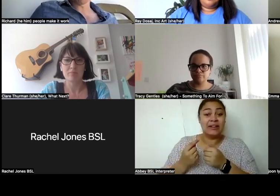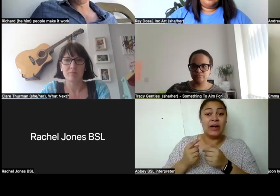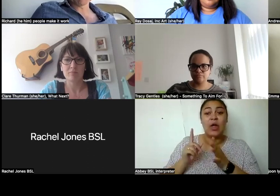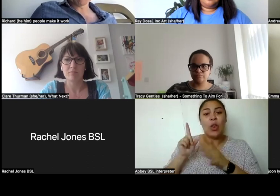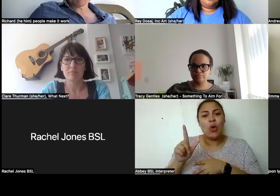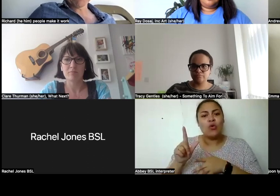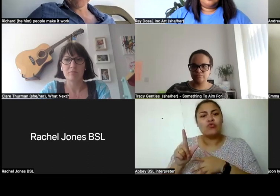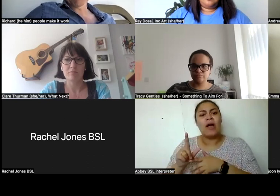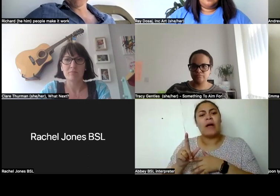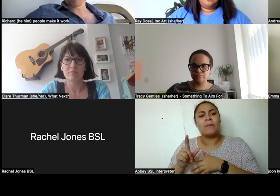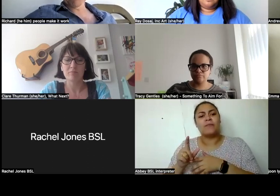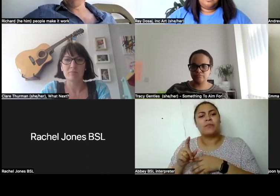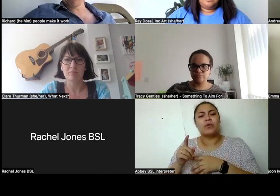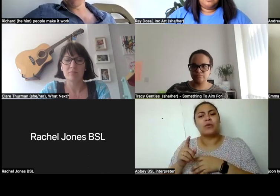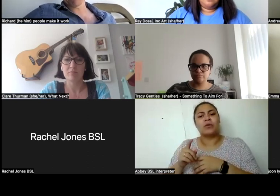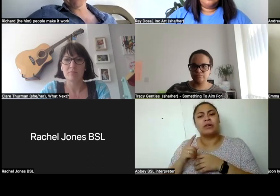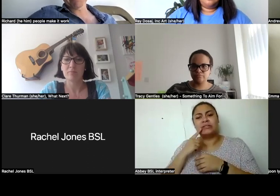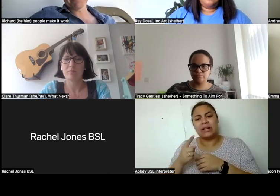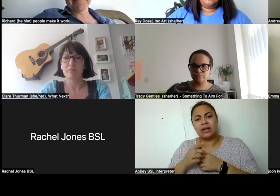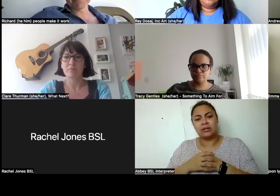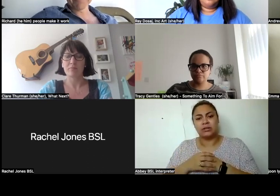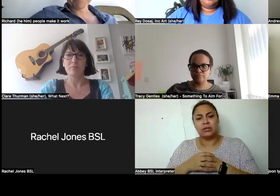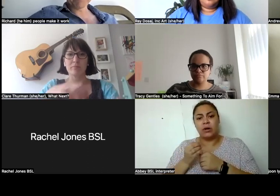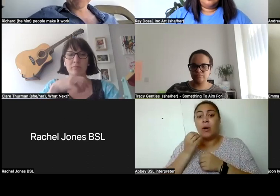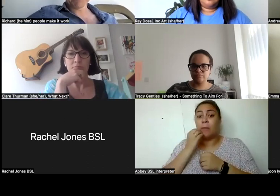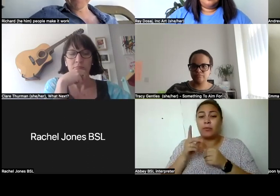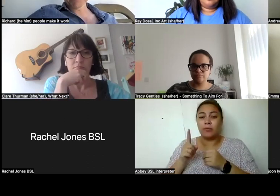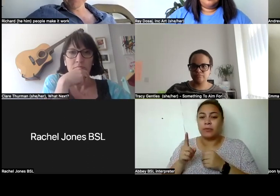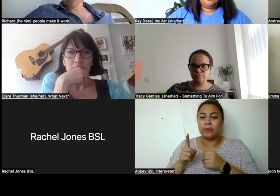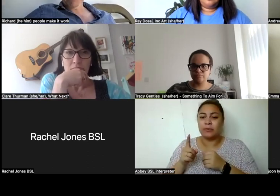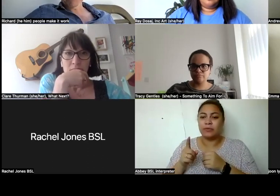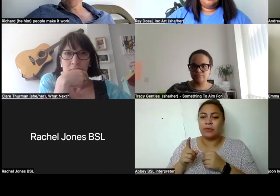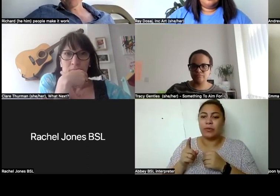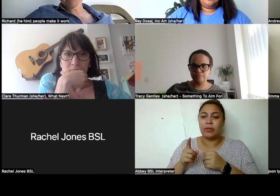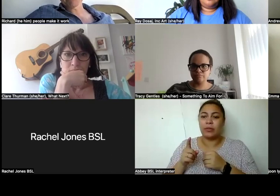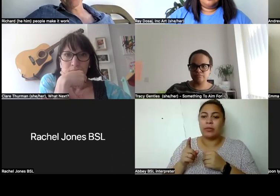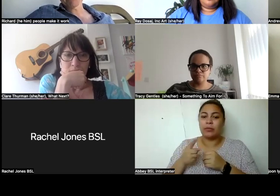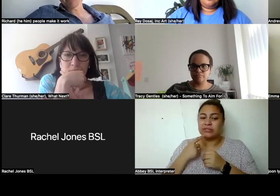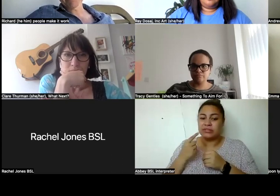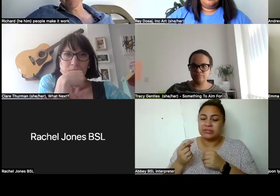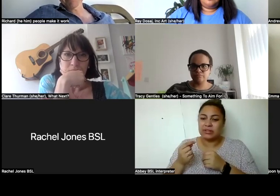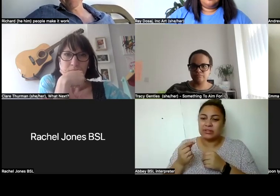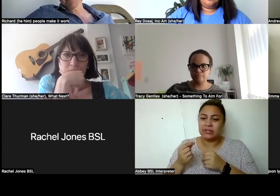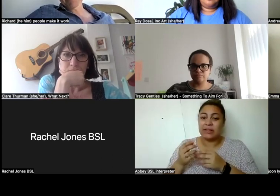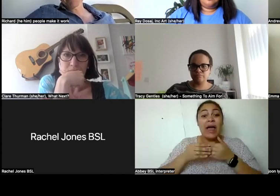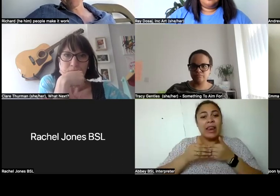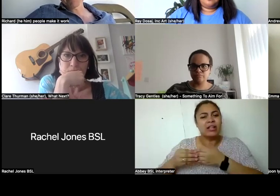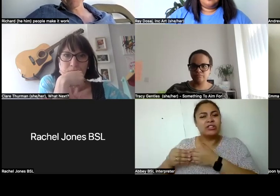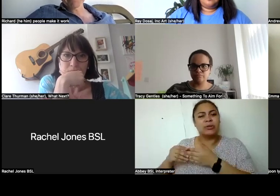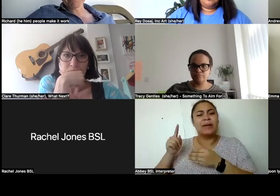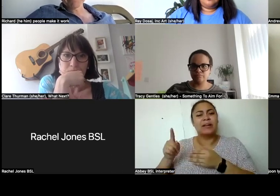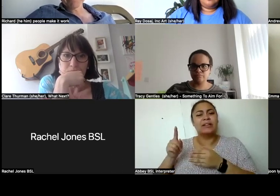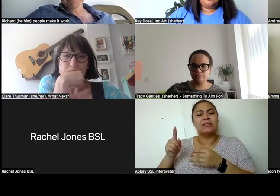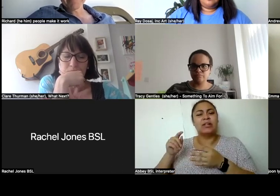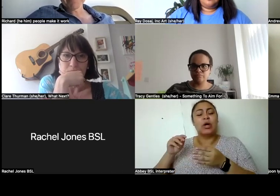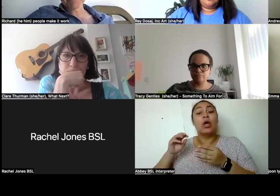said, which I think is a really beautiful description of leadership, that leadership is communicating